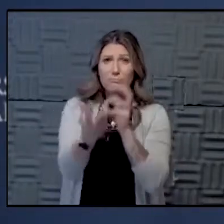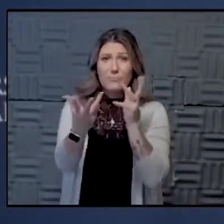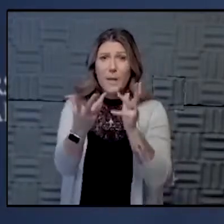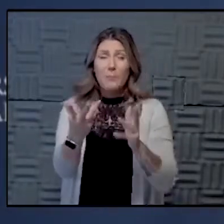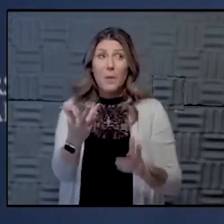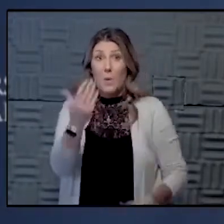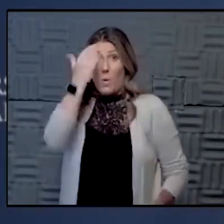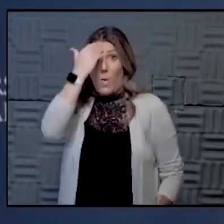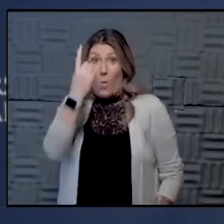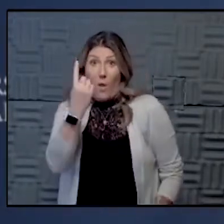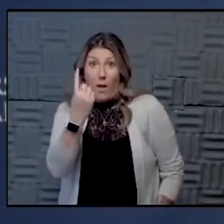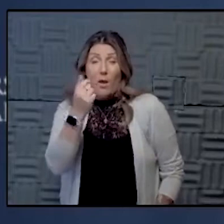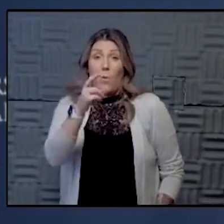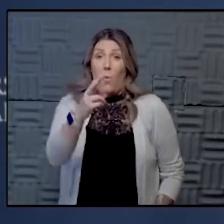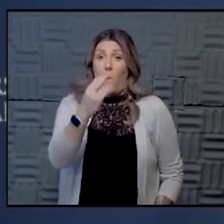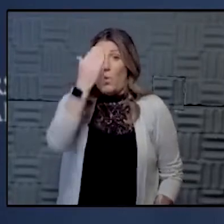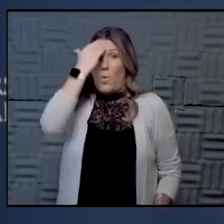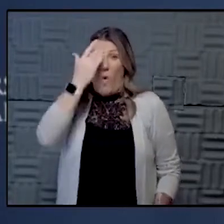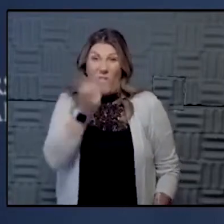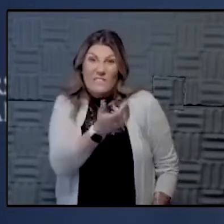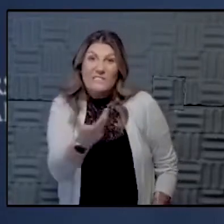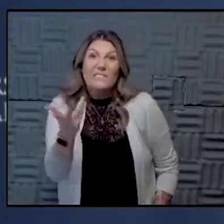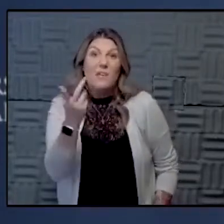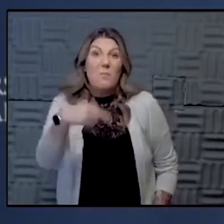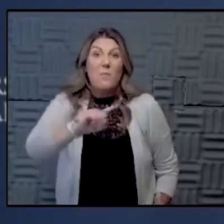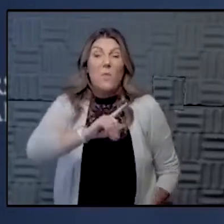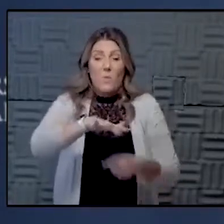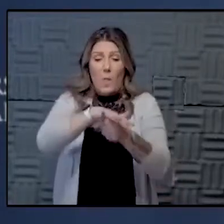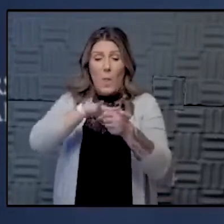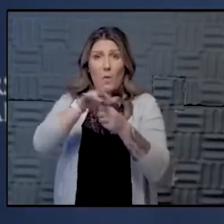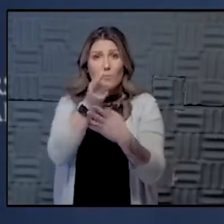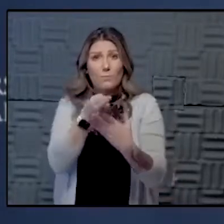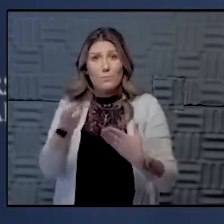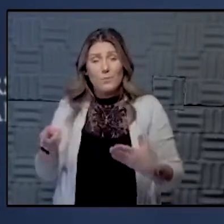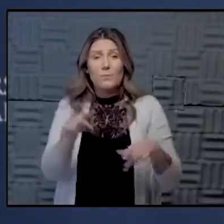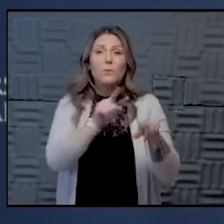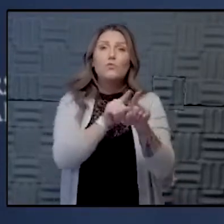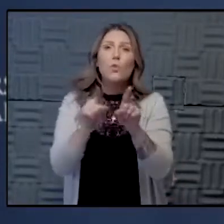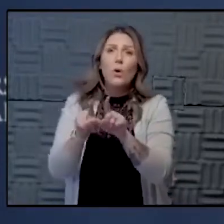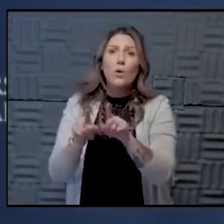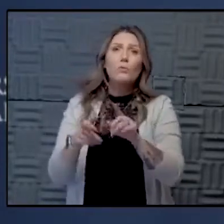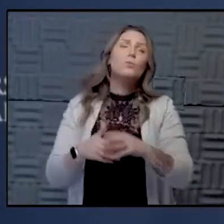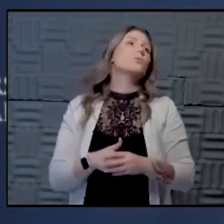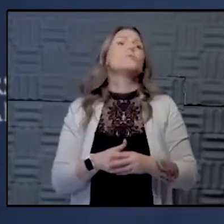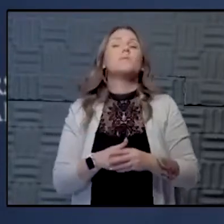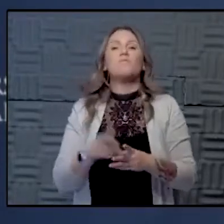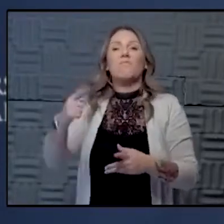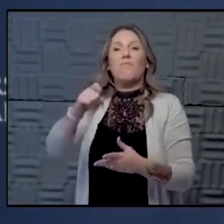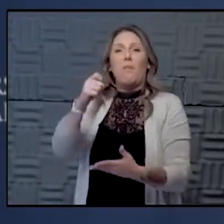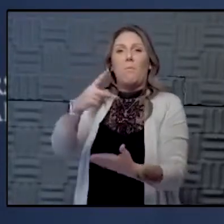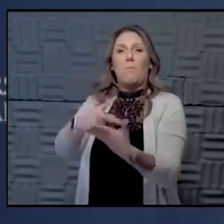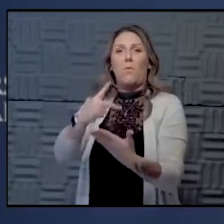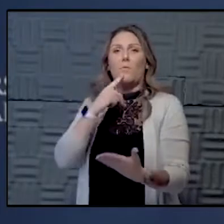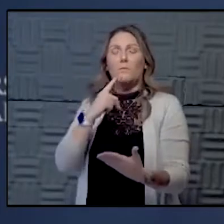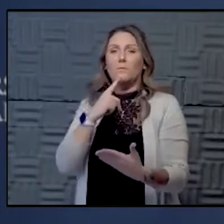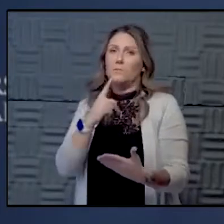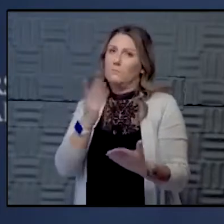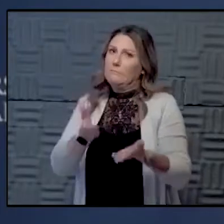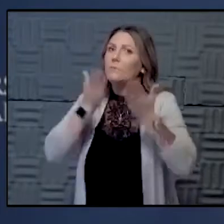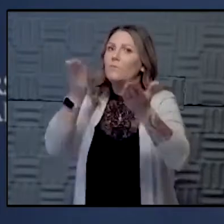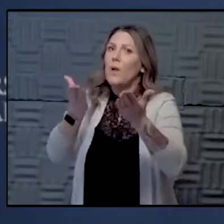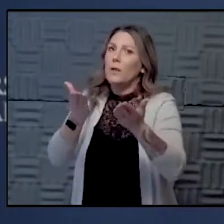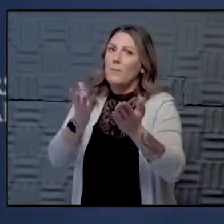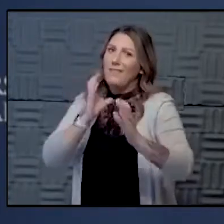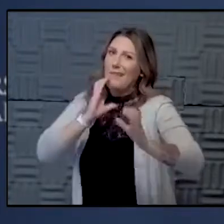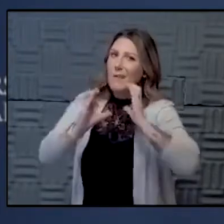or might already know some of this and have some of these local resources as well as some that they approve of. So I would strongly recommend having that